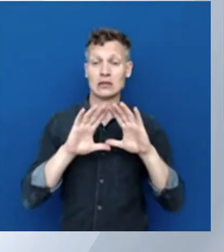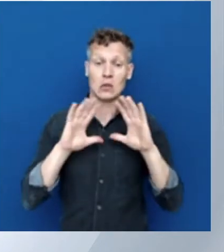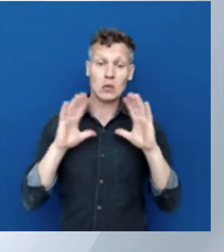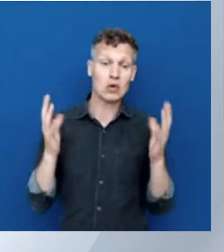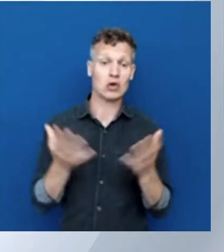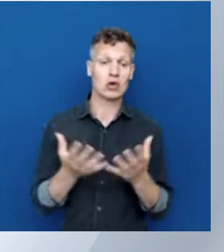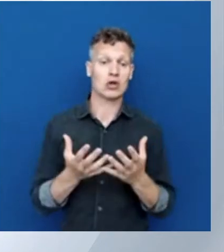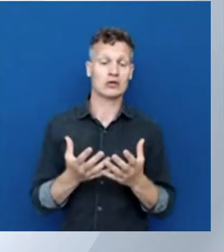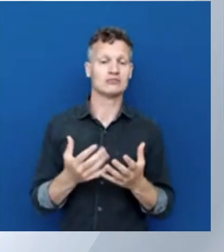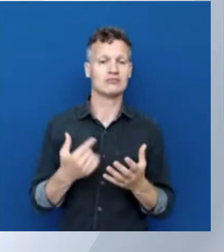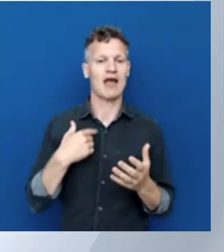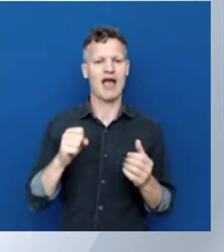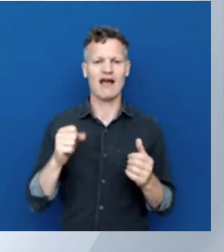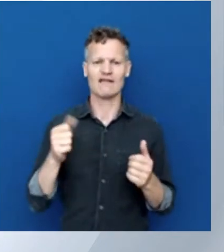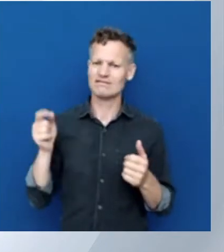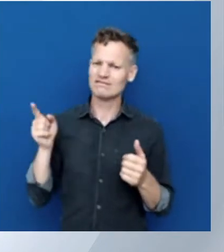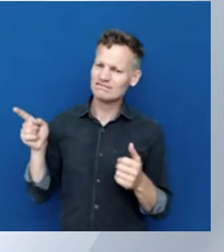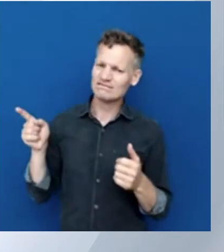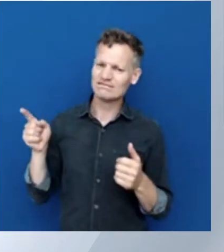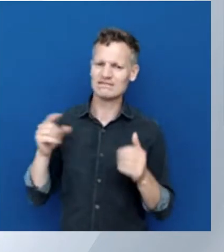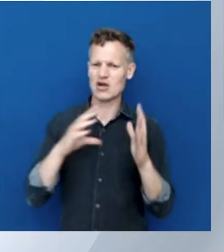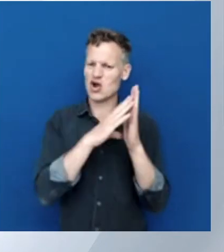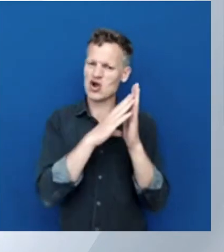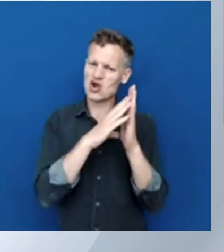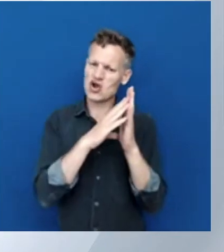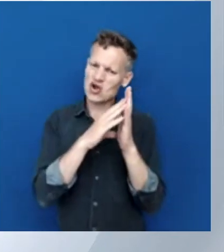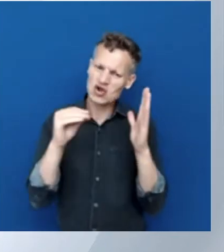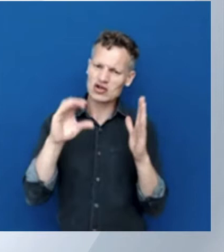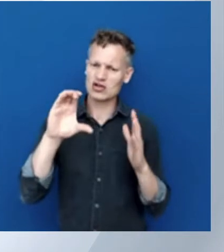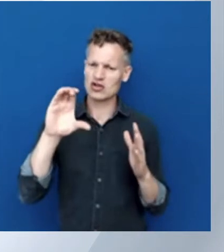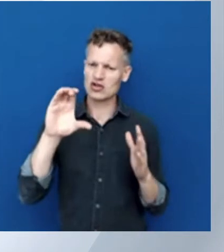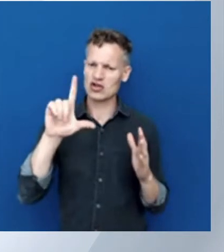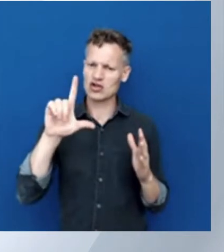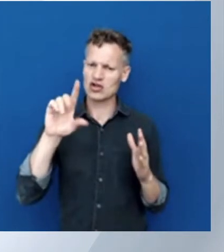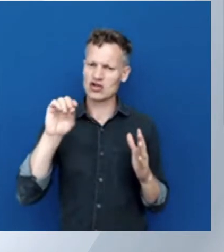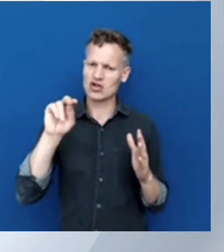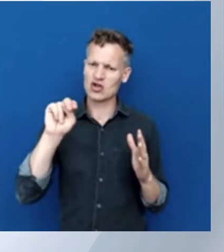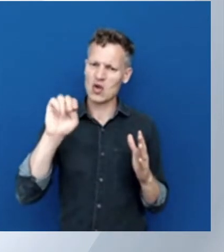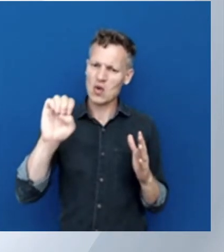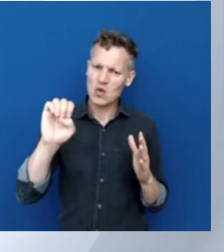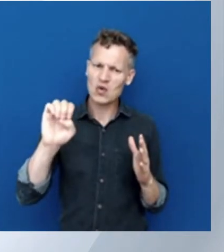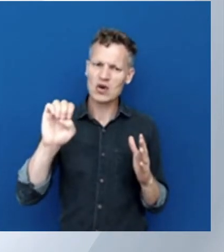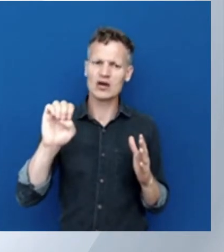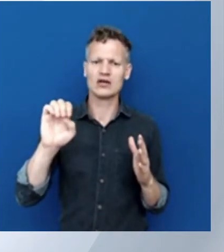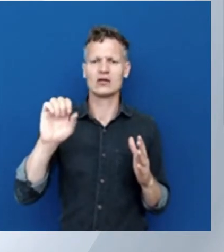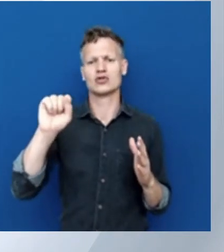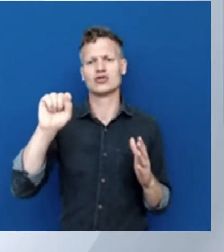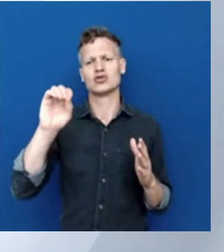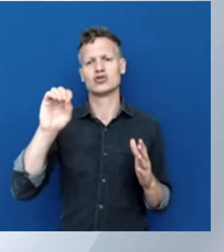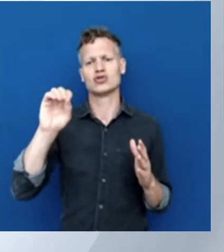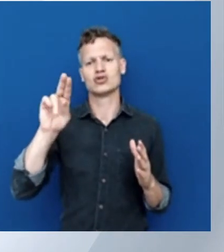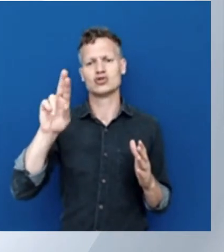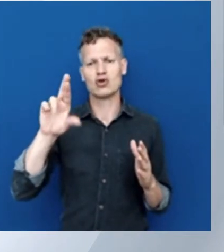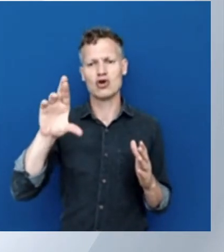clone, I've got my source and my POM. And in my source there, I've got my